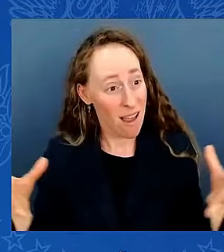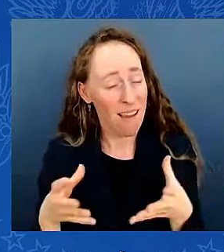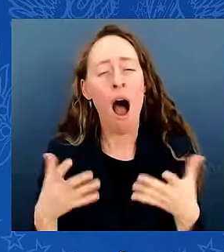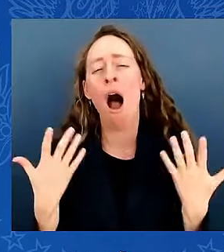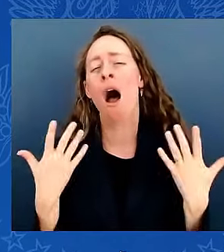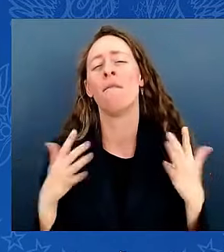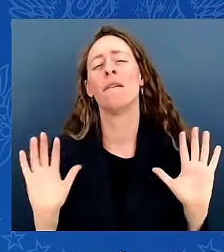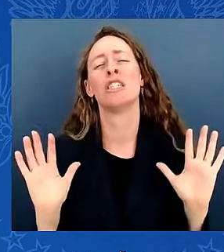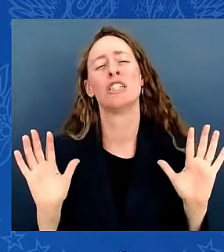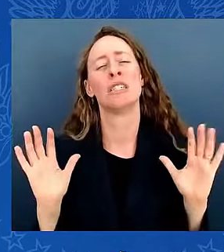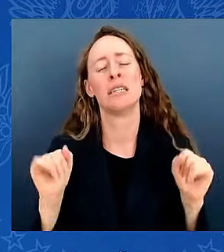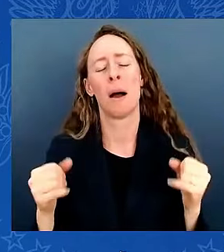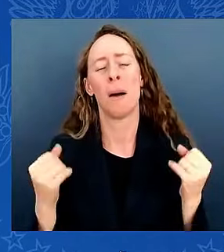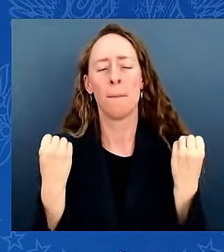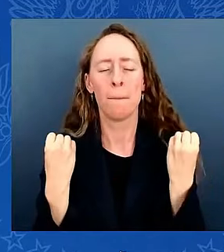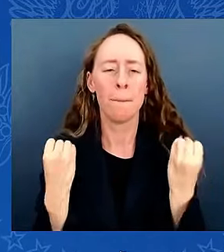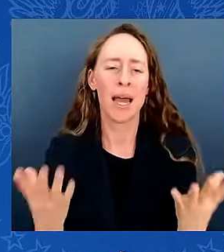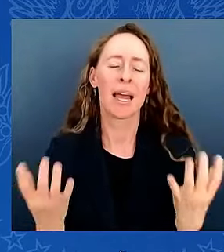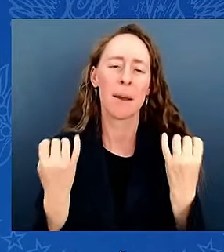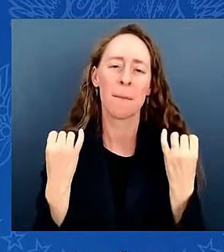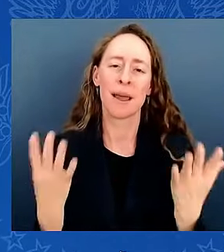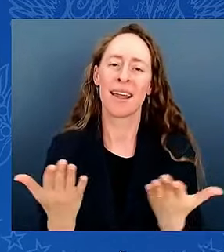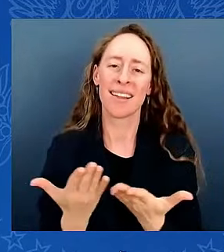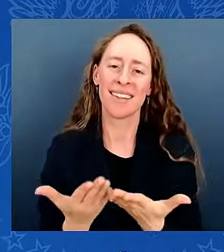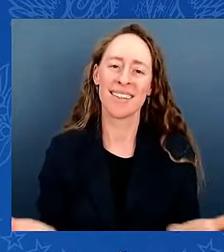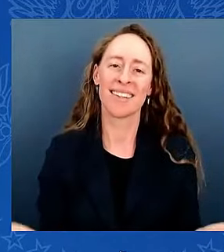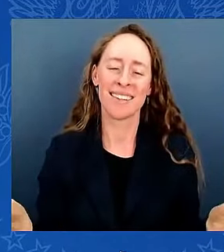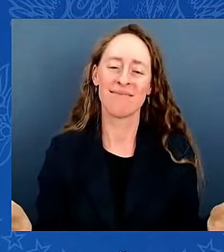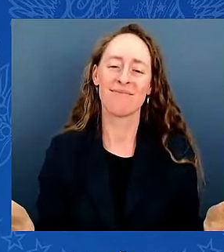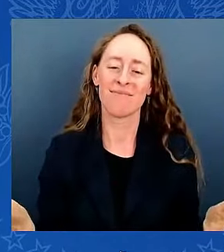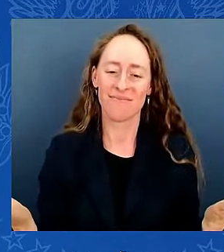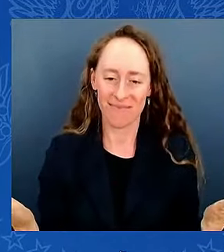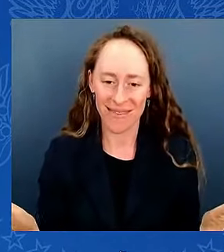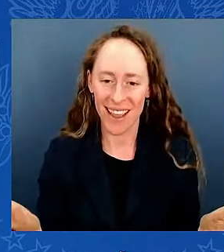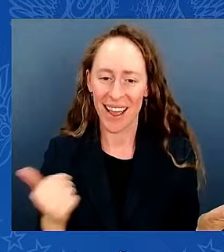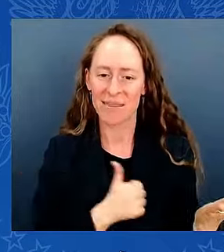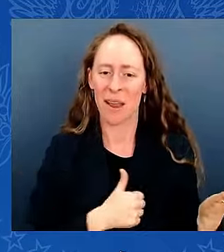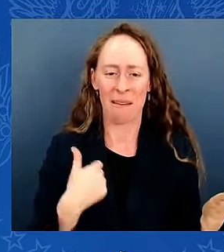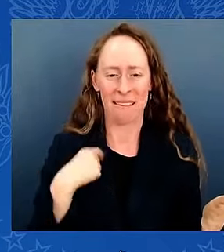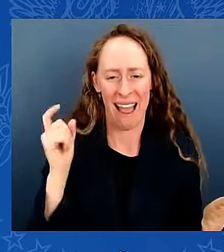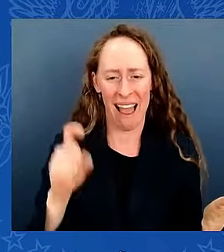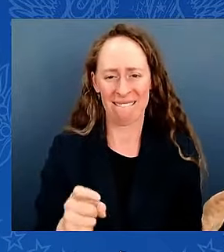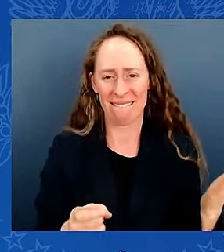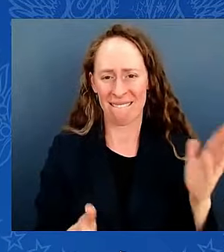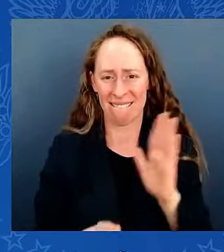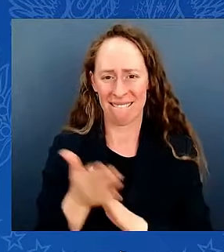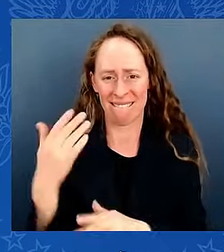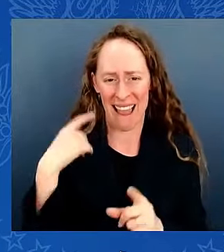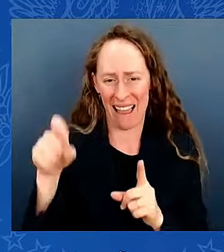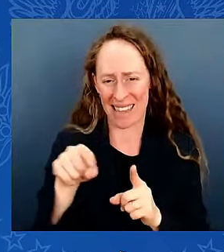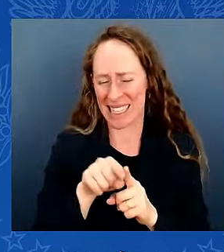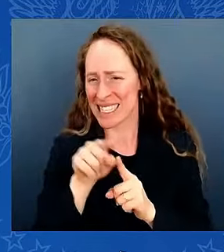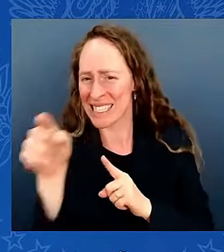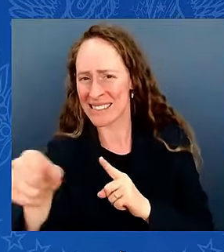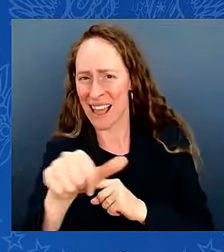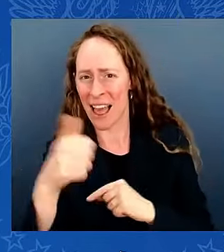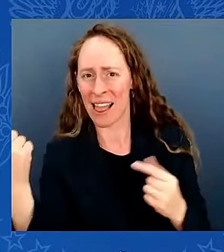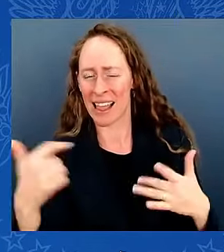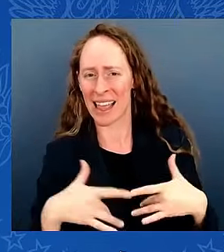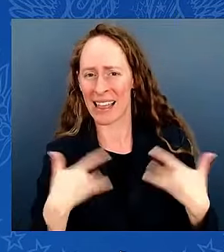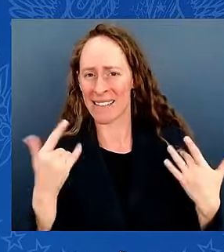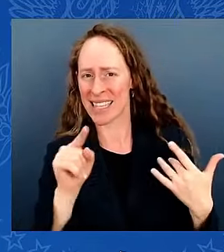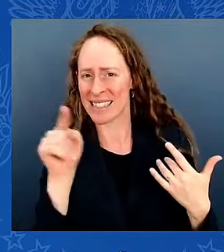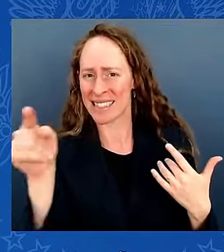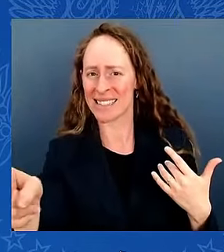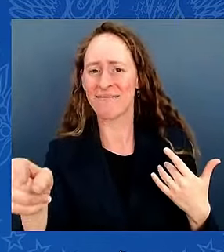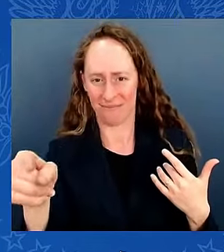I'm sorry I can't stay longer, but I'm hosting a second consequential event today at the White House. The Prime Minister of Great Britain asked if he'd